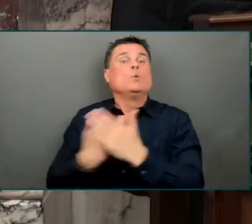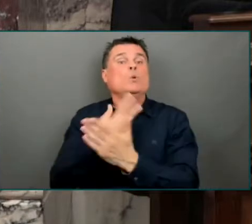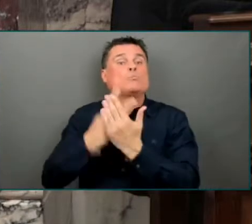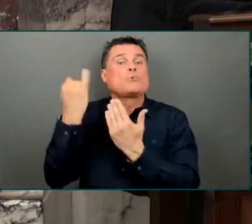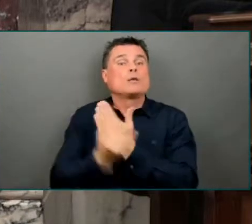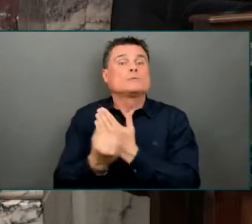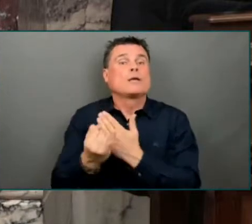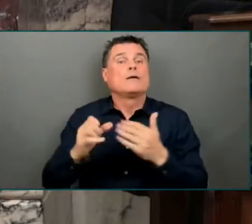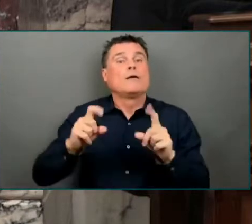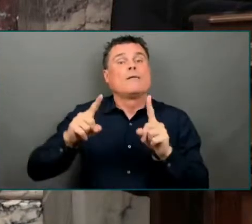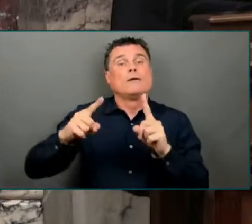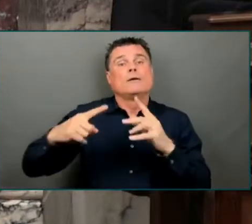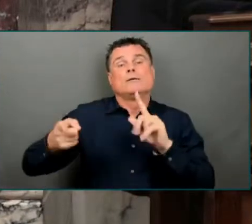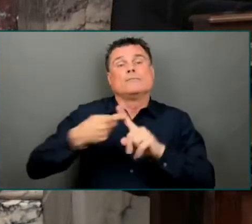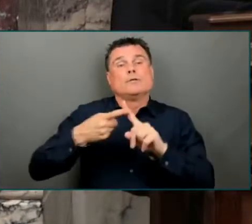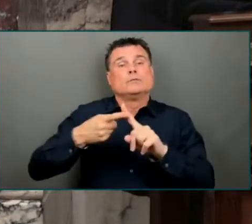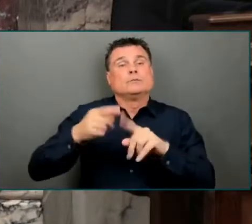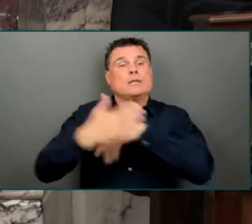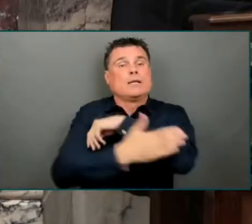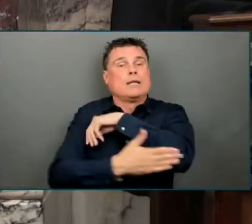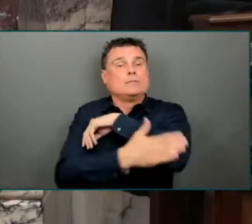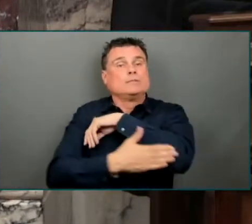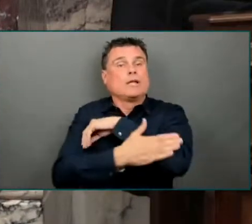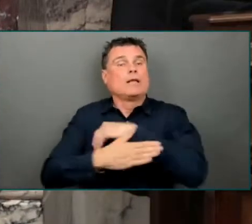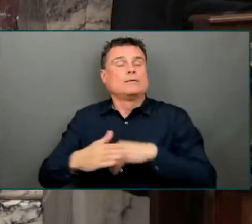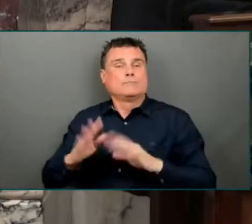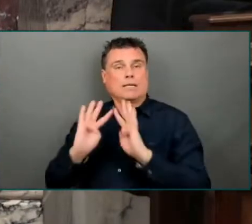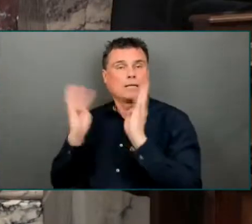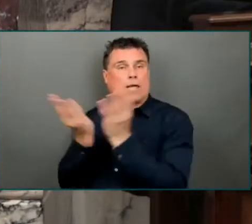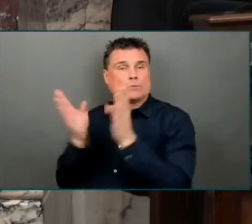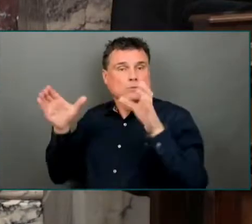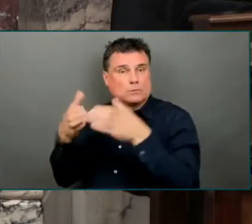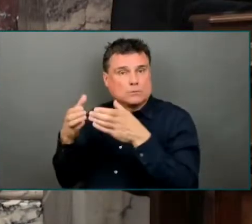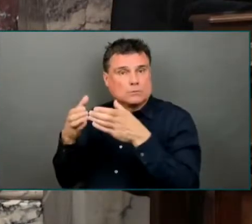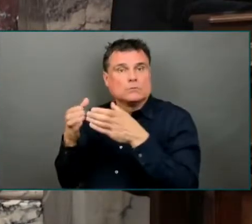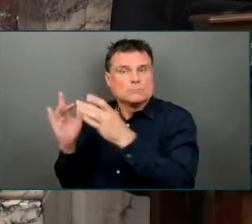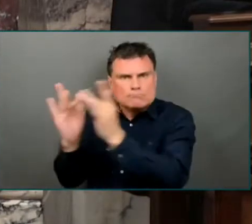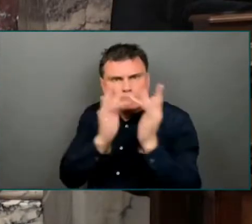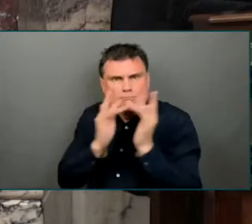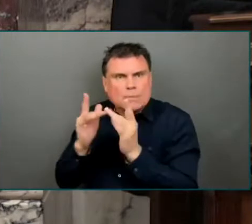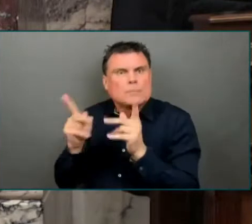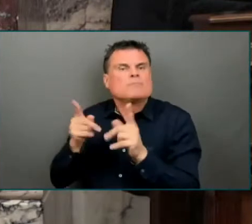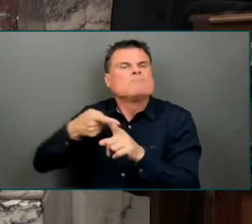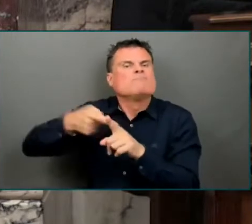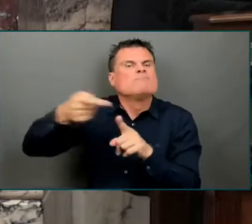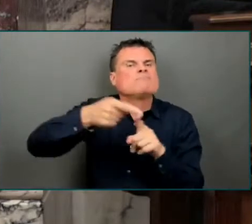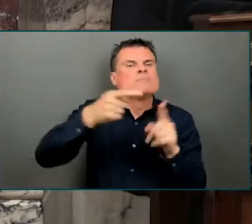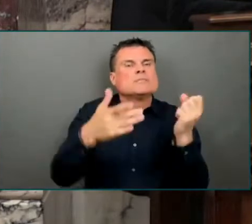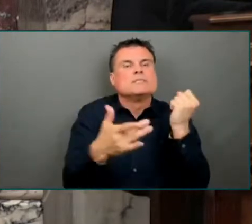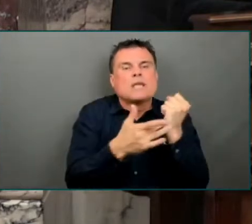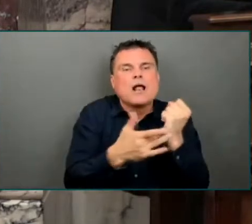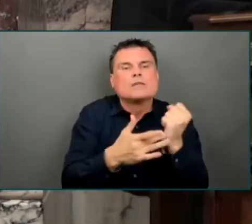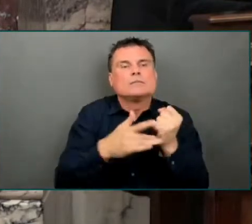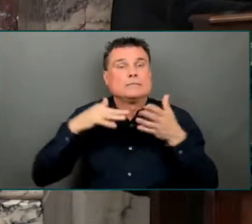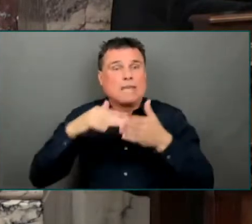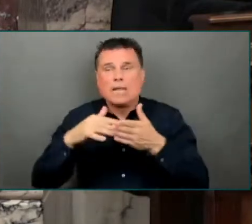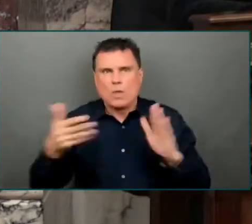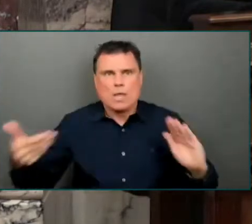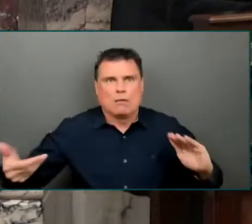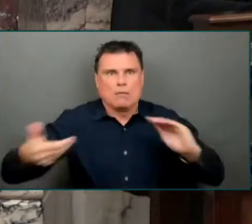tech. And through in-class and online training, the College of the Rockies is helping people find work as early childhood